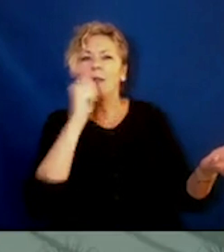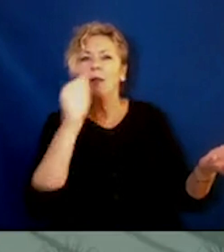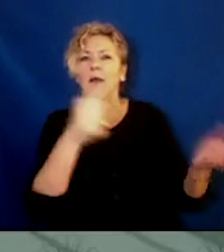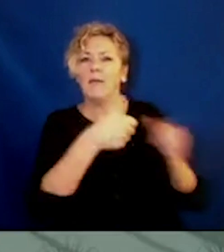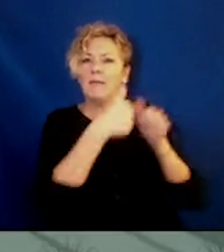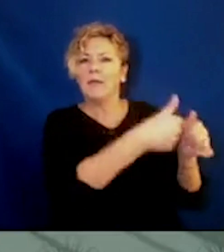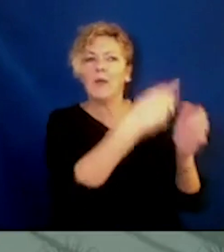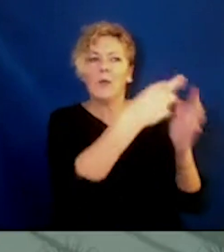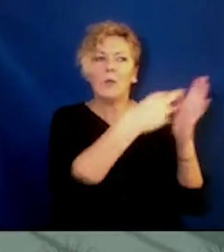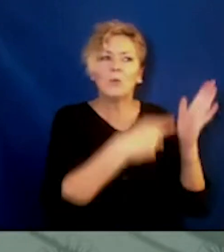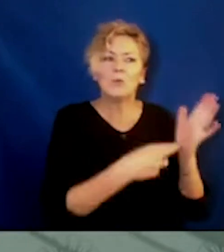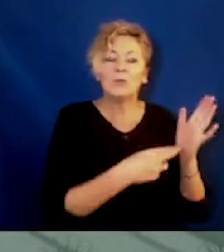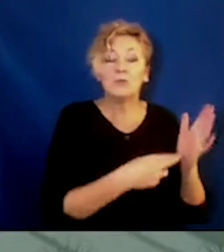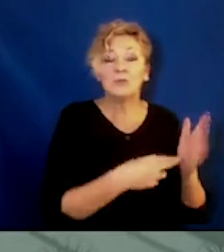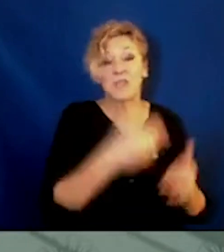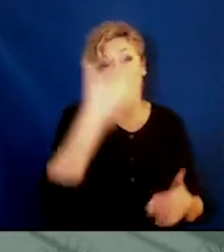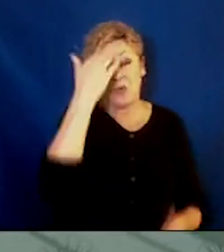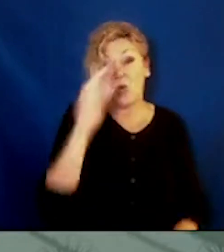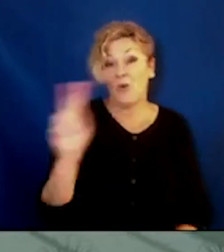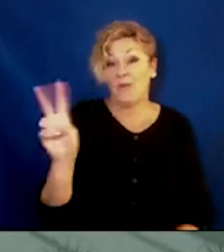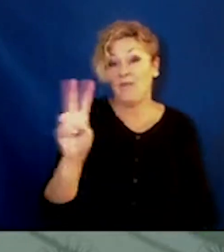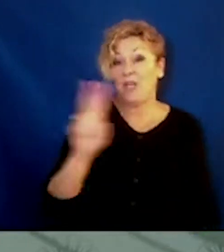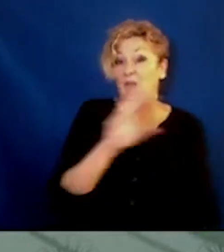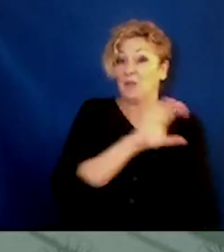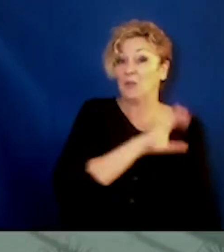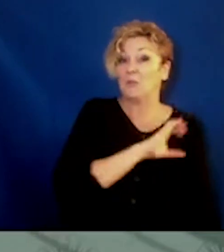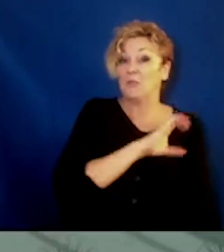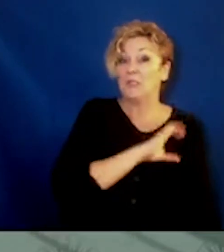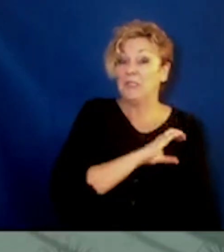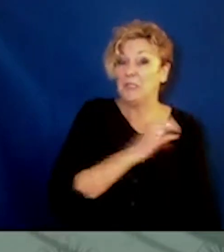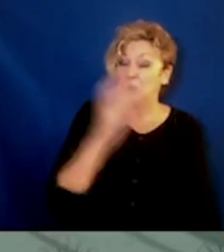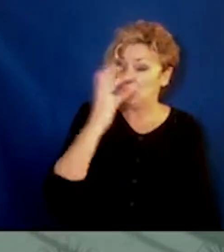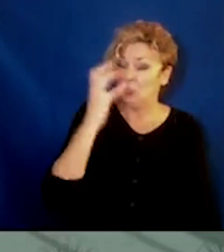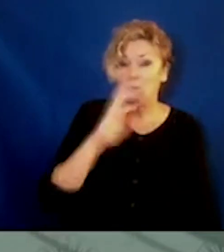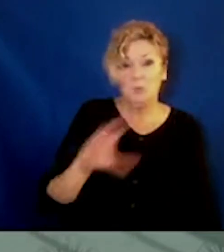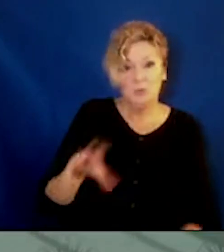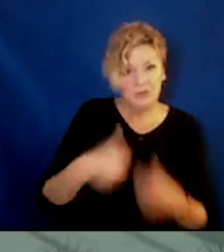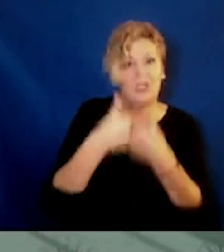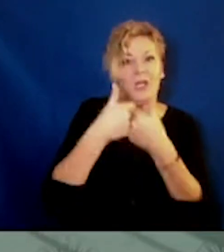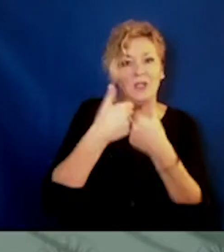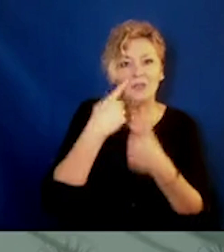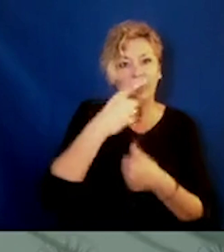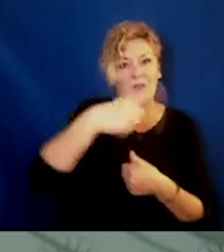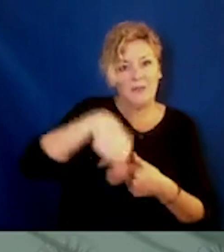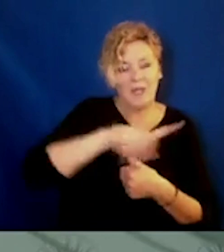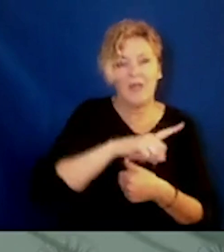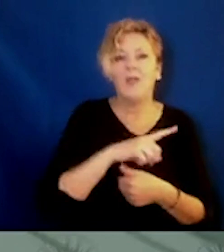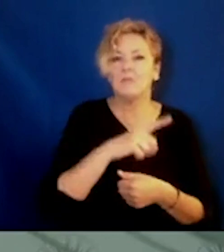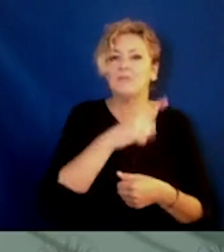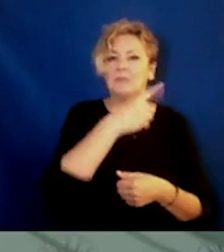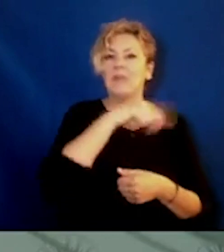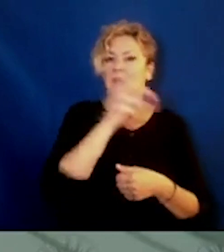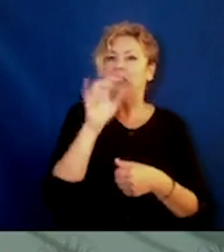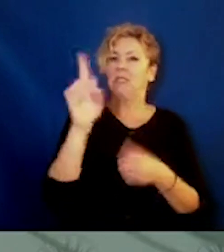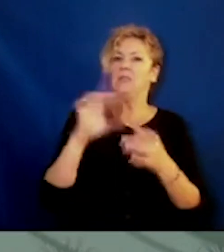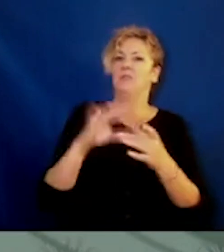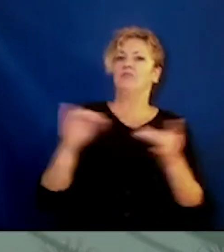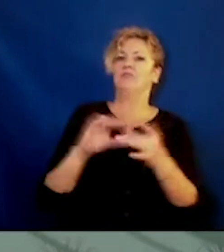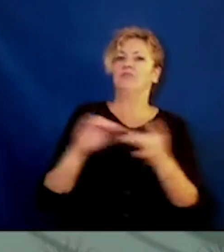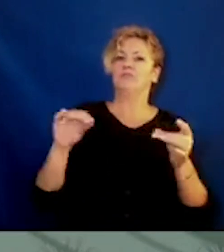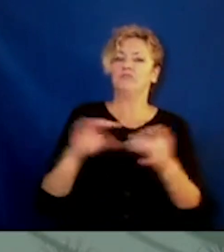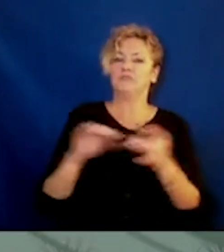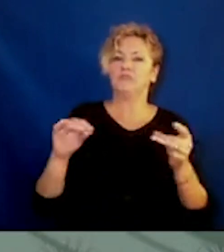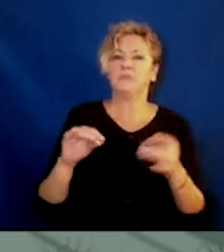going on. But look, all of us could see what was going on Granville Street. It was on TV, it was on social